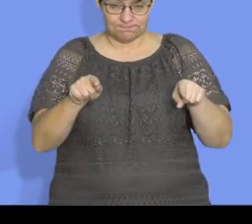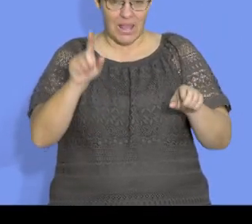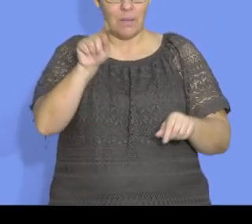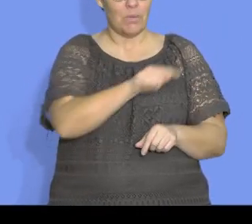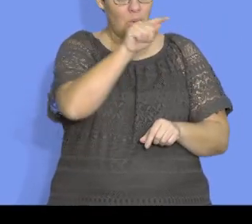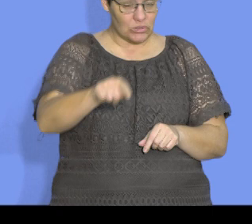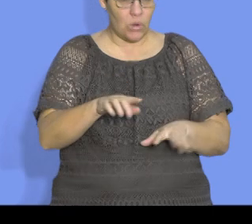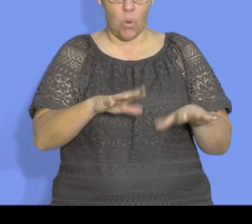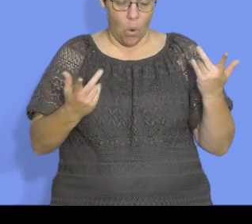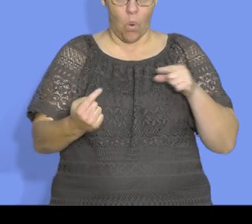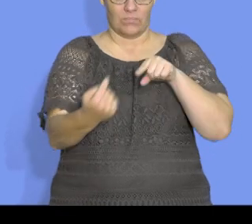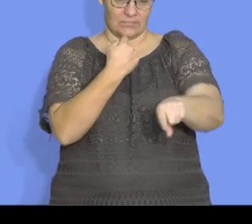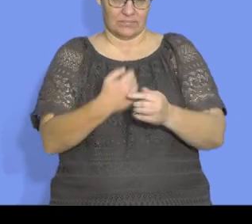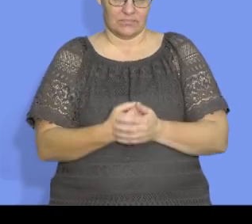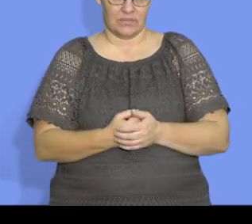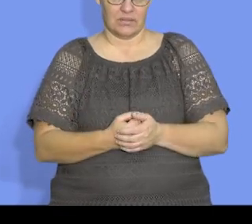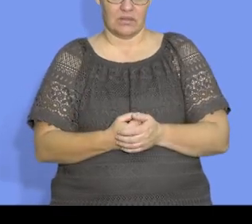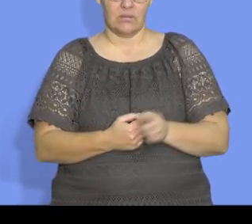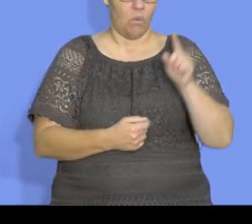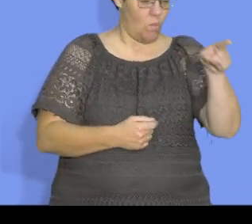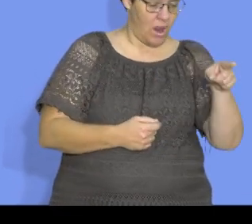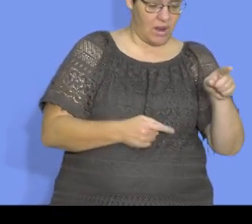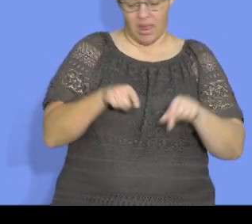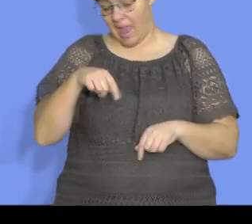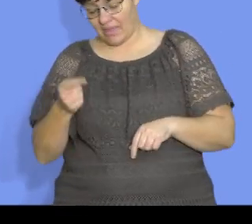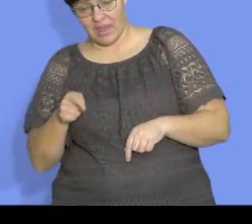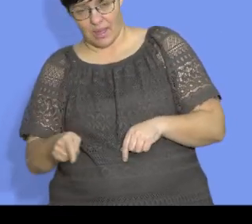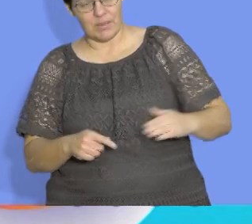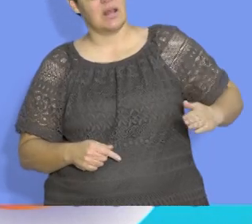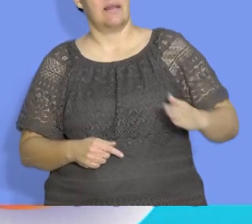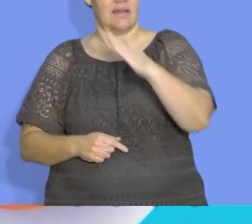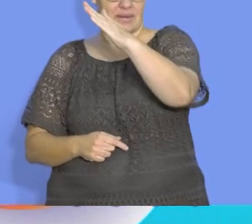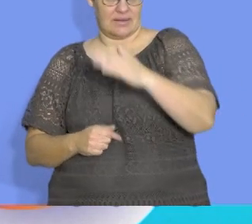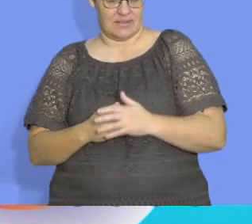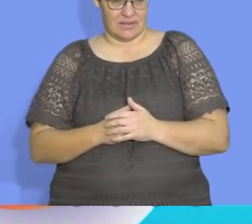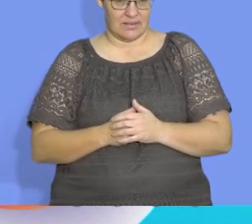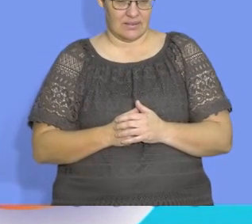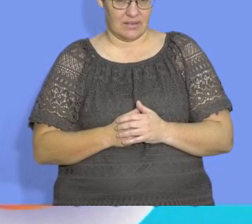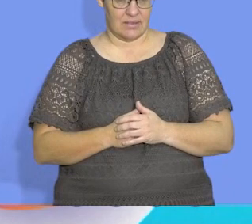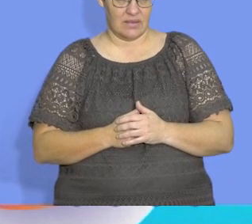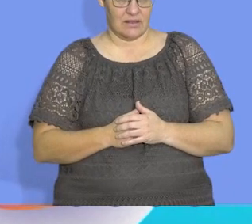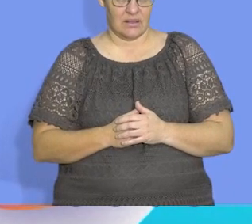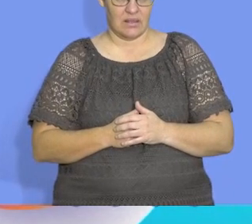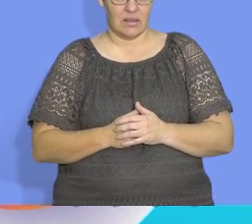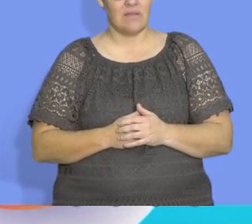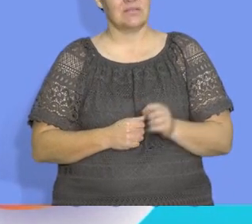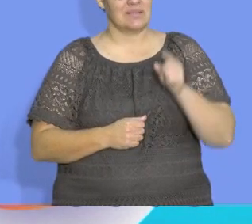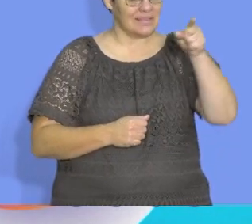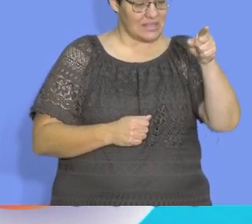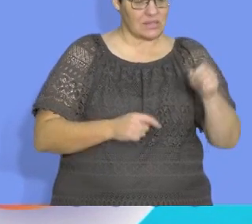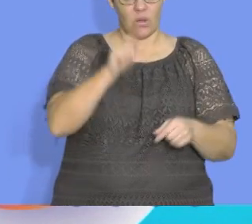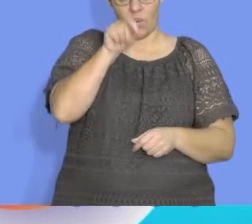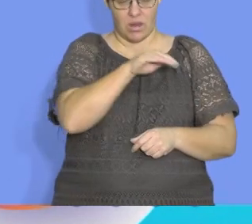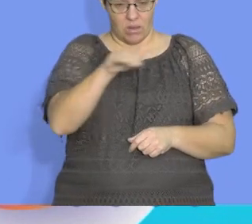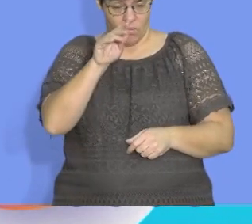inversely proportional. If it's one dependent variable against another, then it's going to be a straight line. If it's a